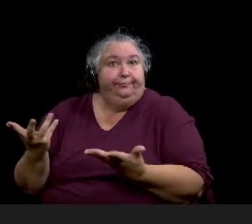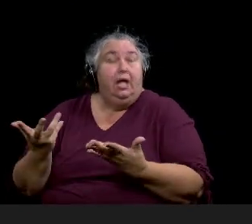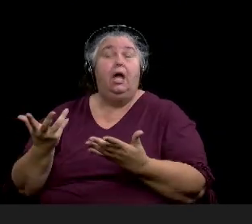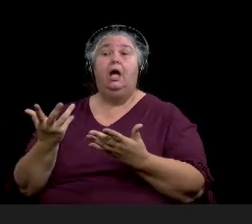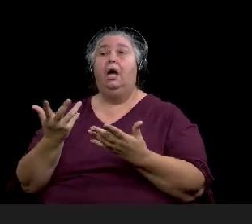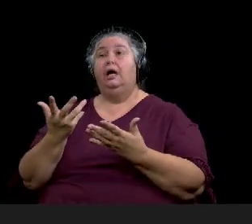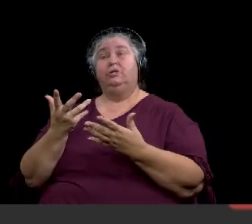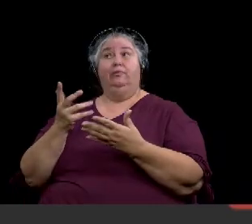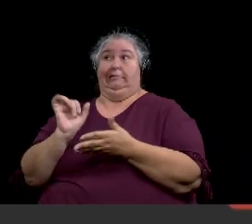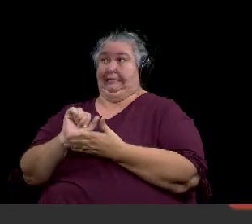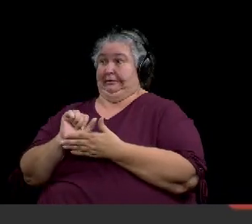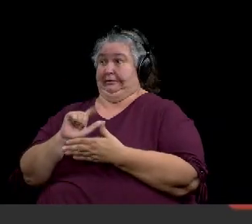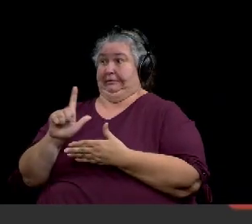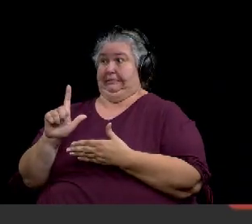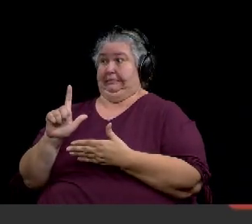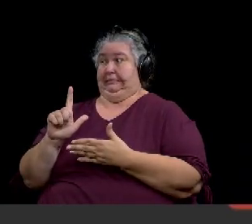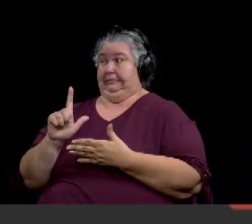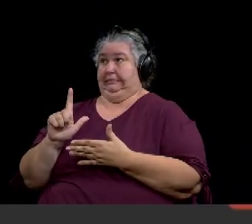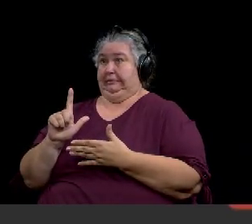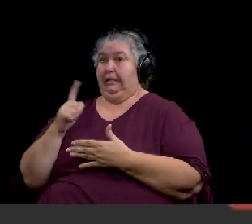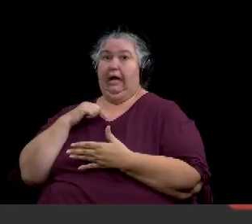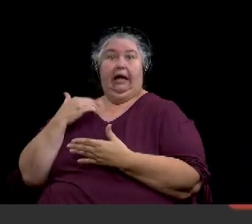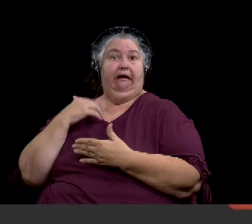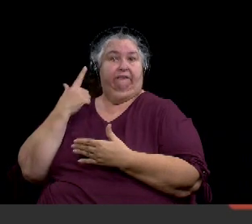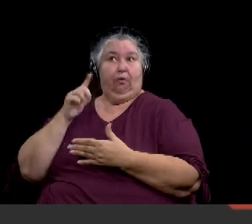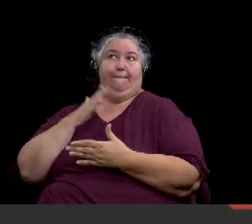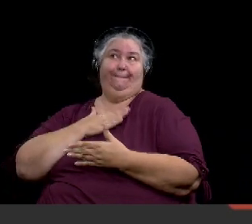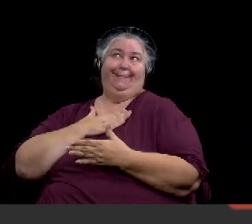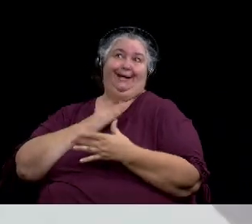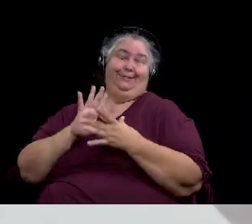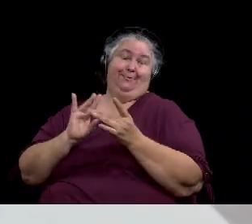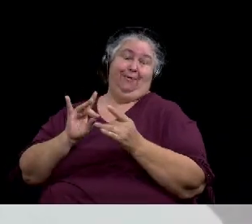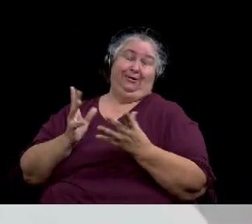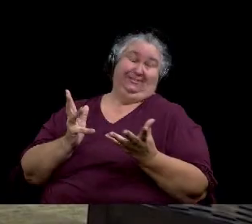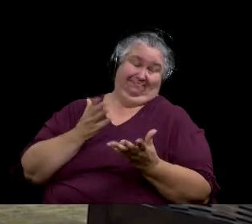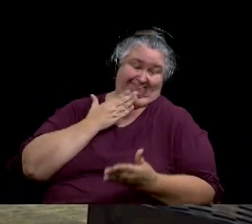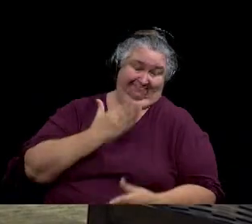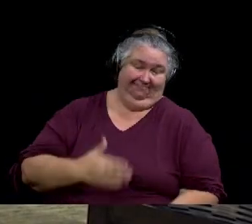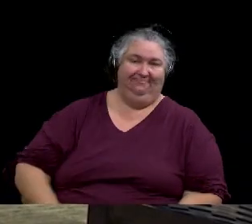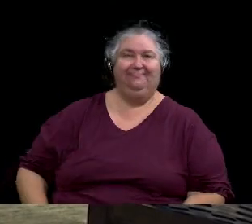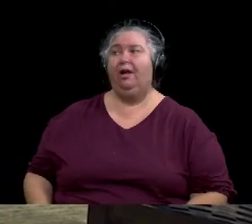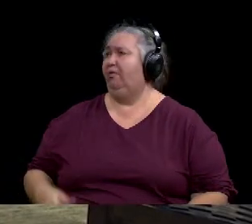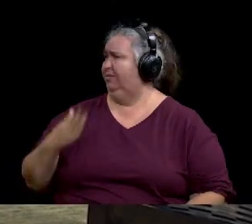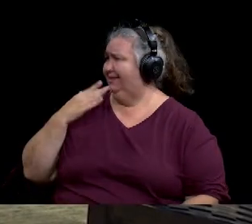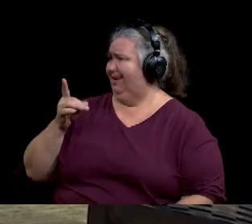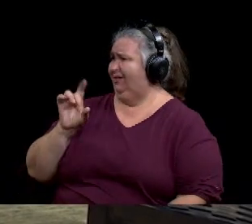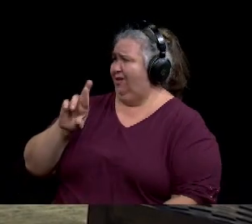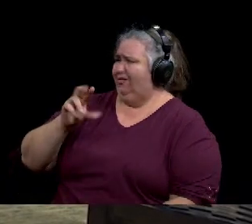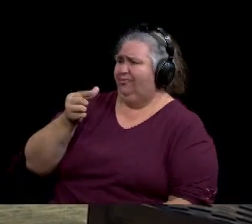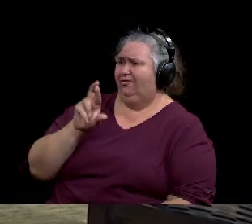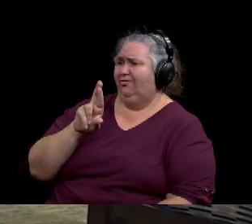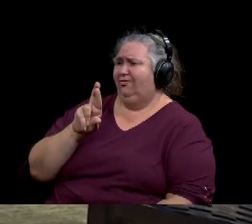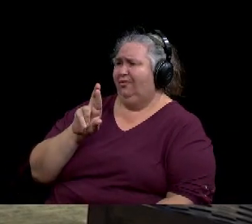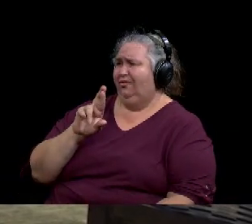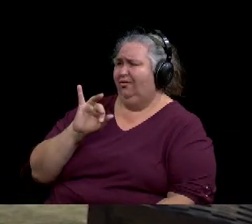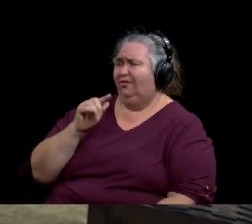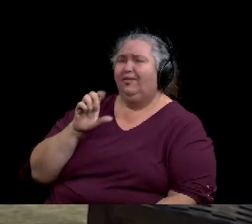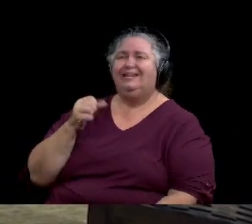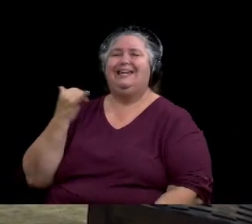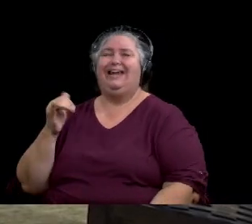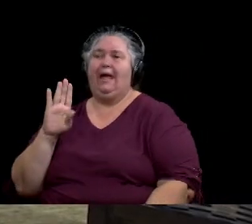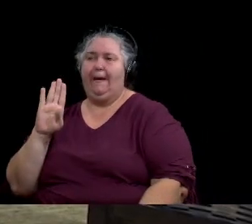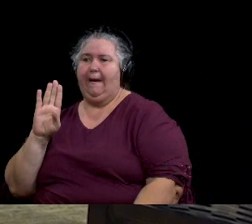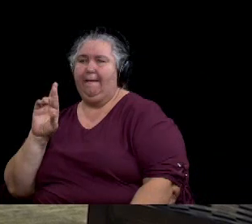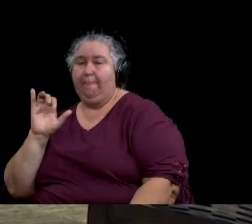that's all I have for my opening remarks. Thank you. Thank you, Dr. Griggs. Let's hear from Brian Becker, Chief